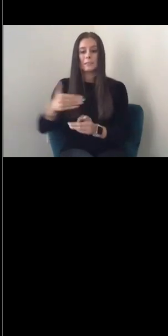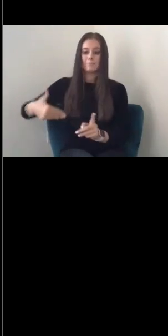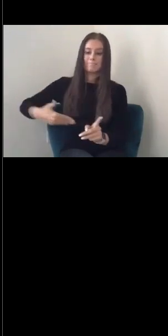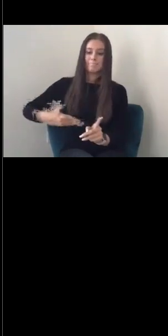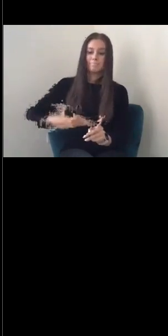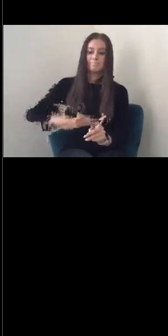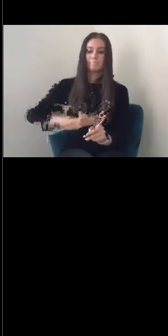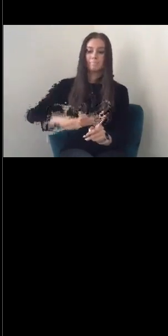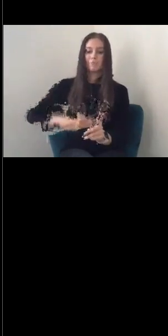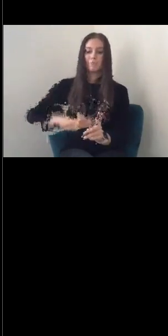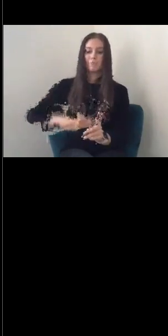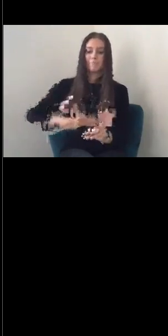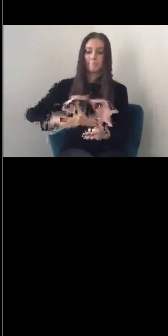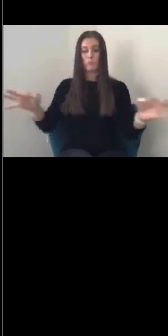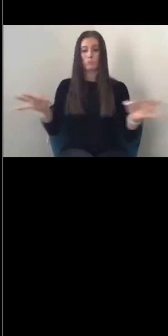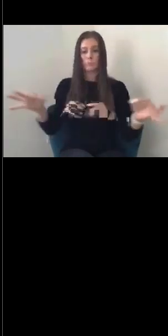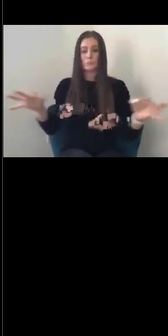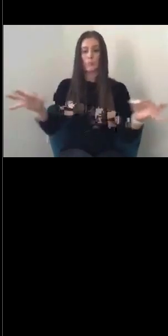area.